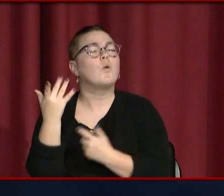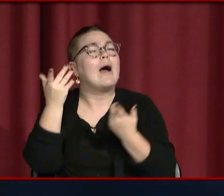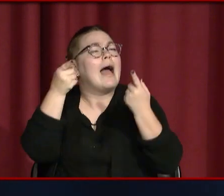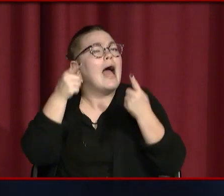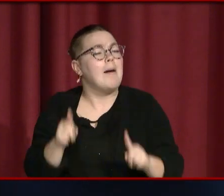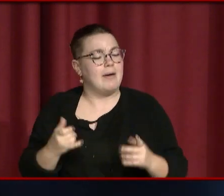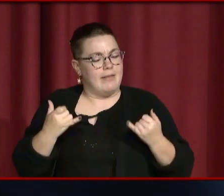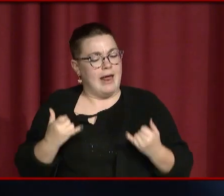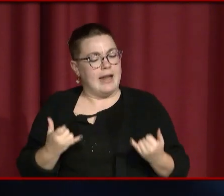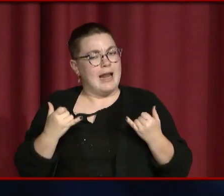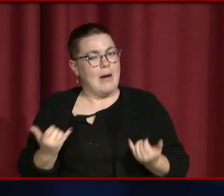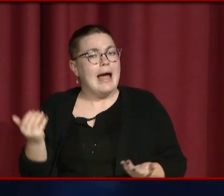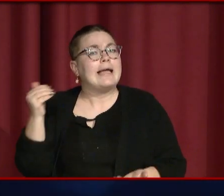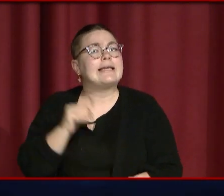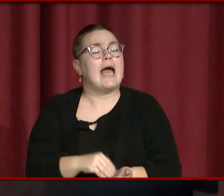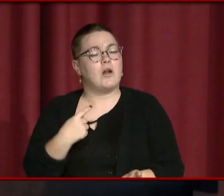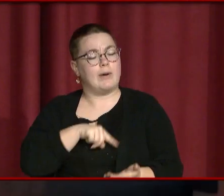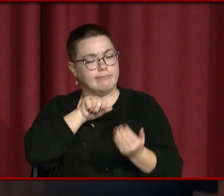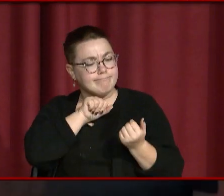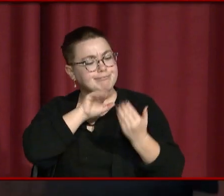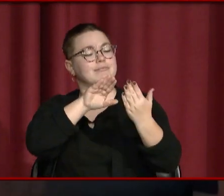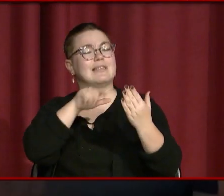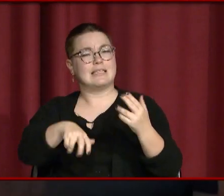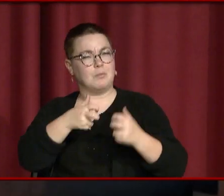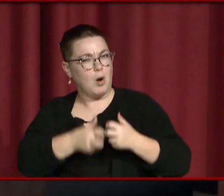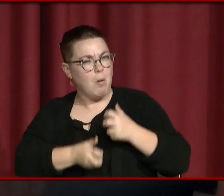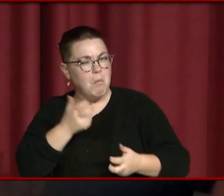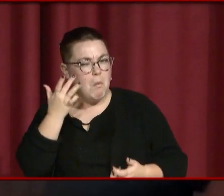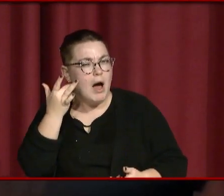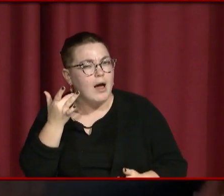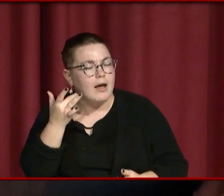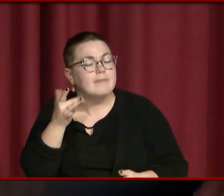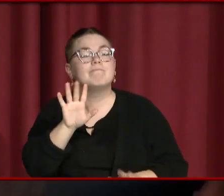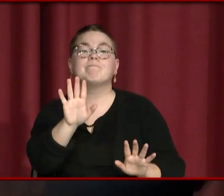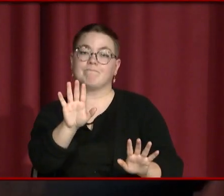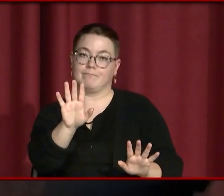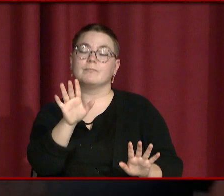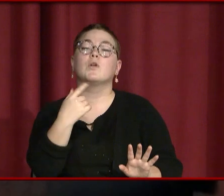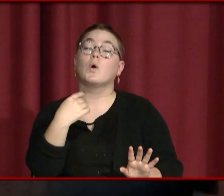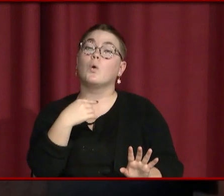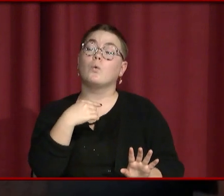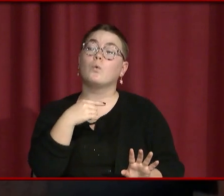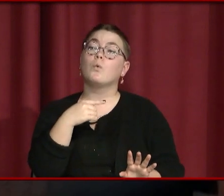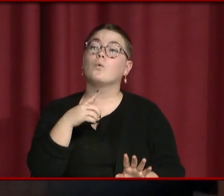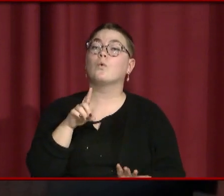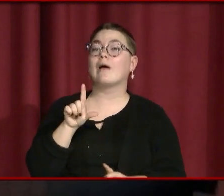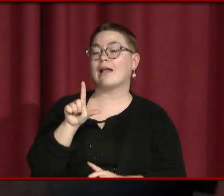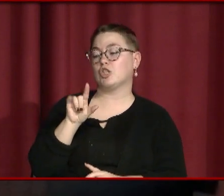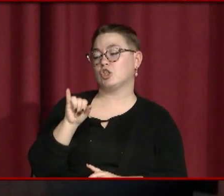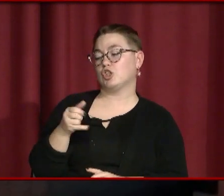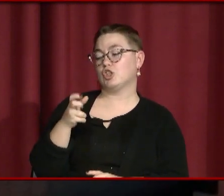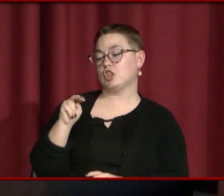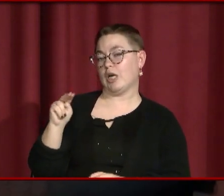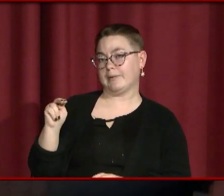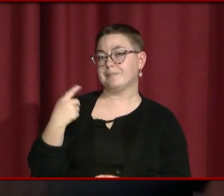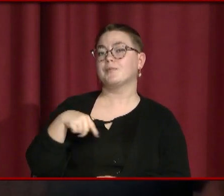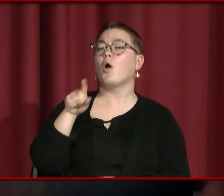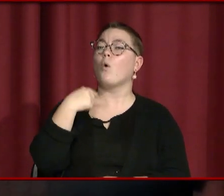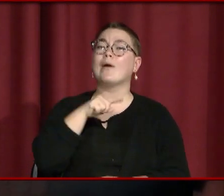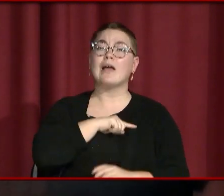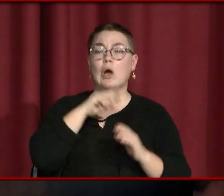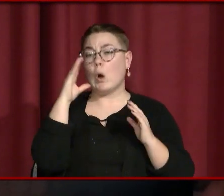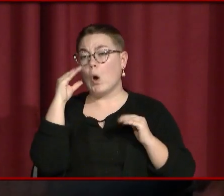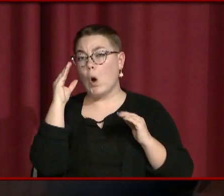it? Yeah, I mean, so we were hopeful that these reforms would work,